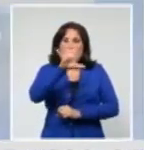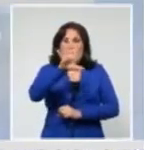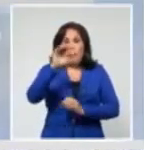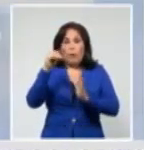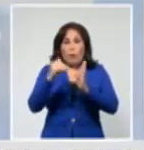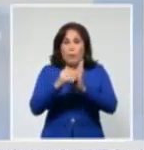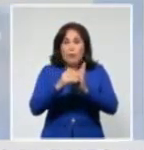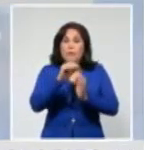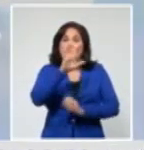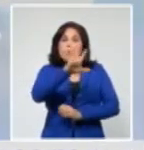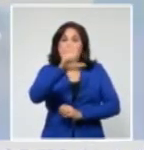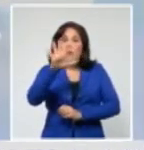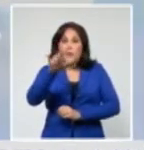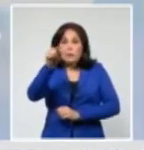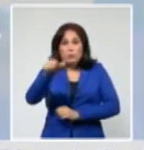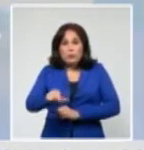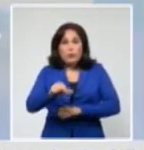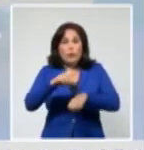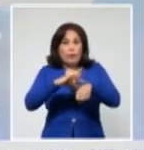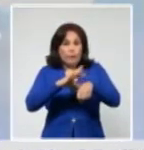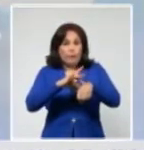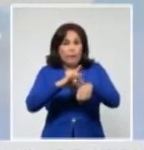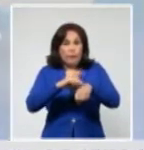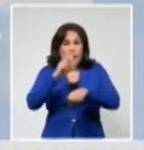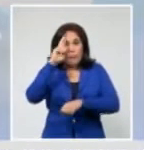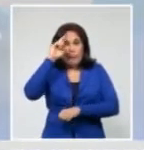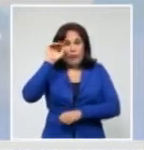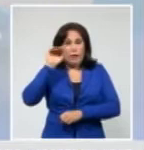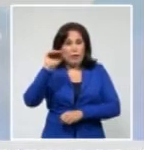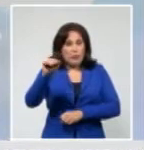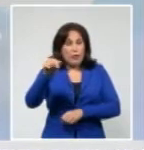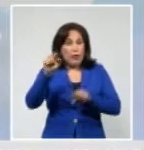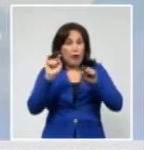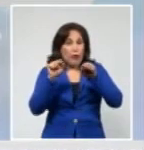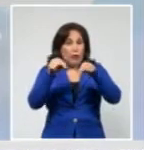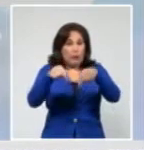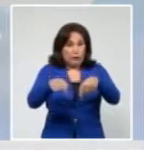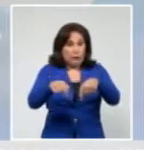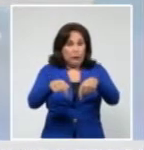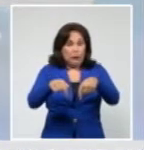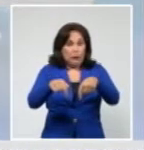5,055 people who have been diagnosed with the virus thus far in Cuba,